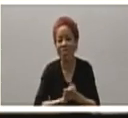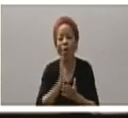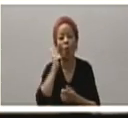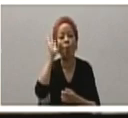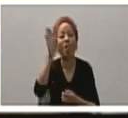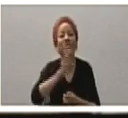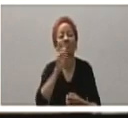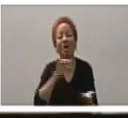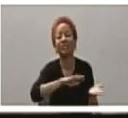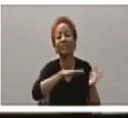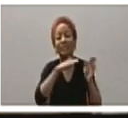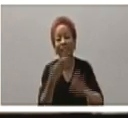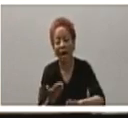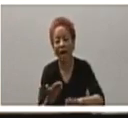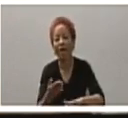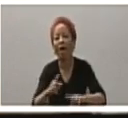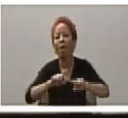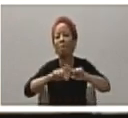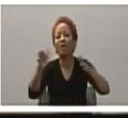John 3:15-16.